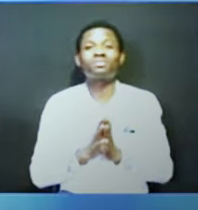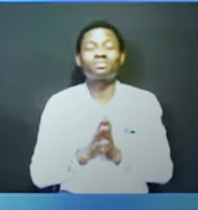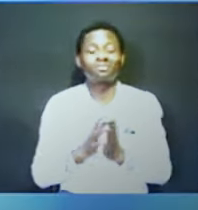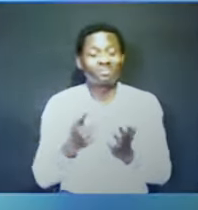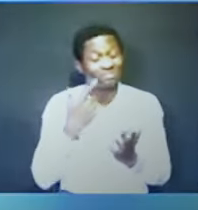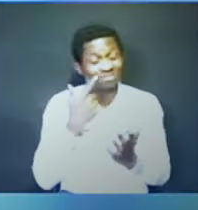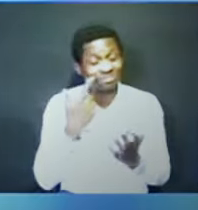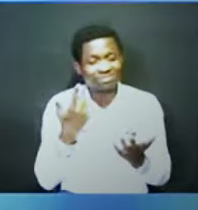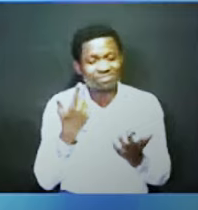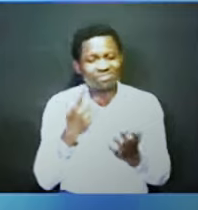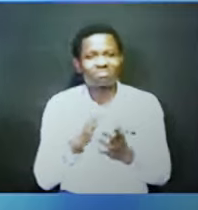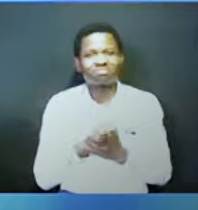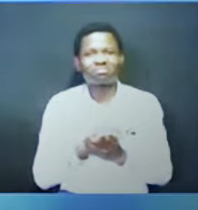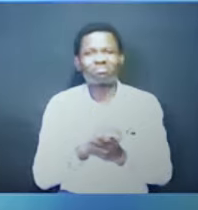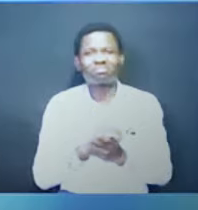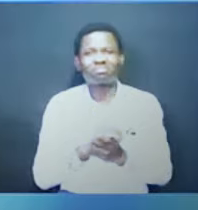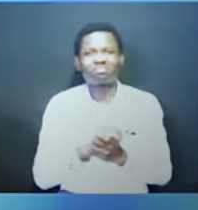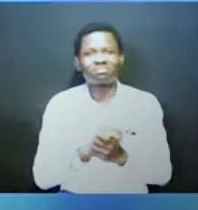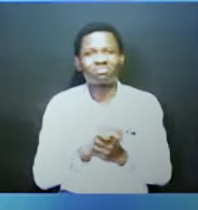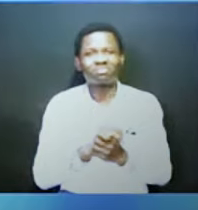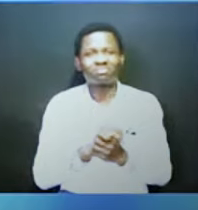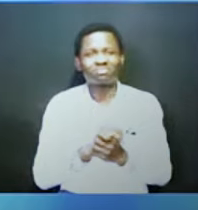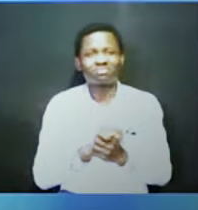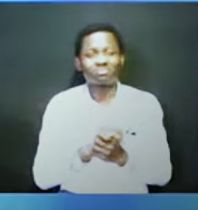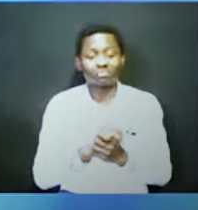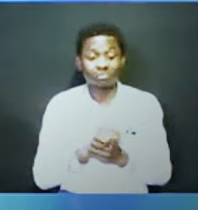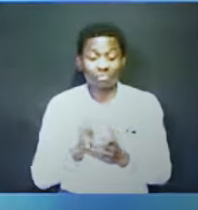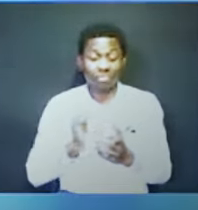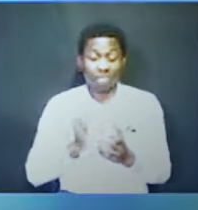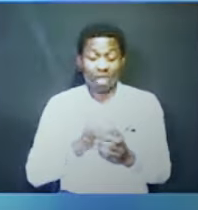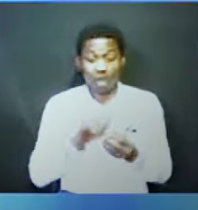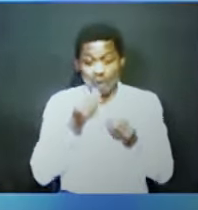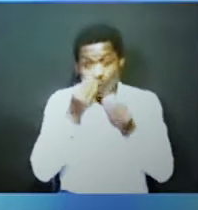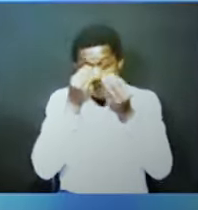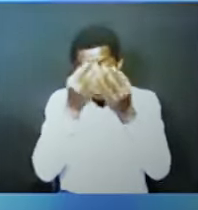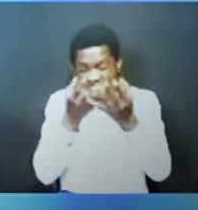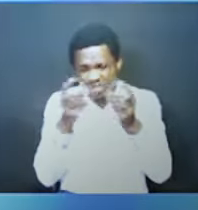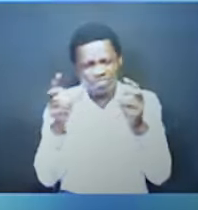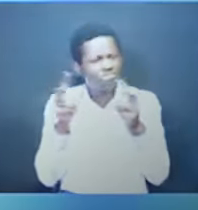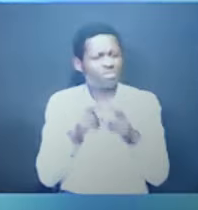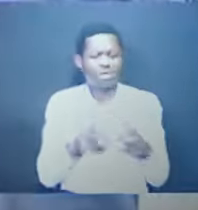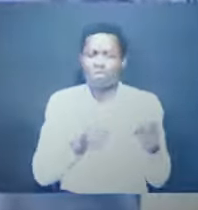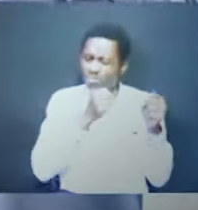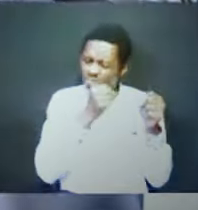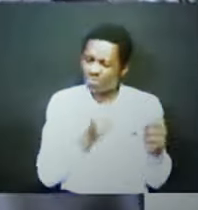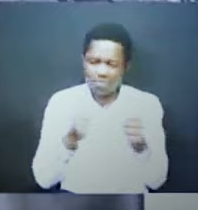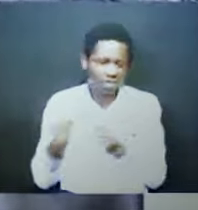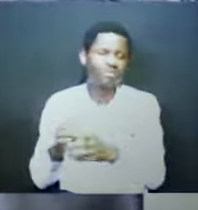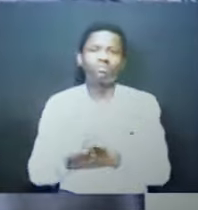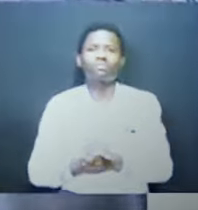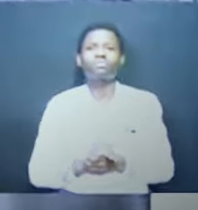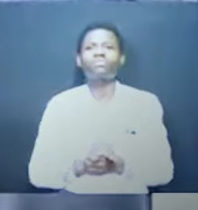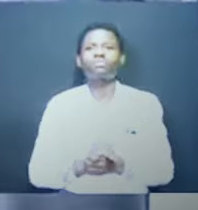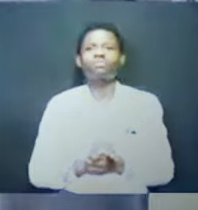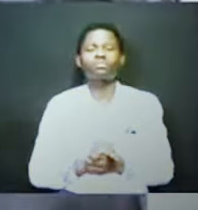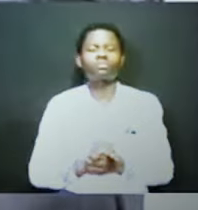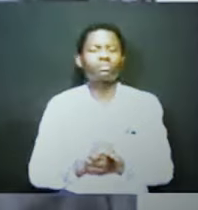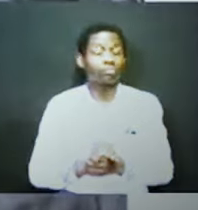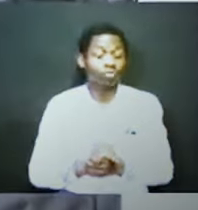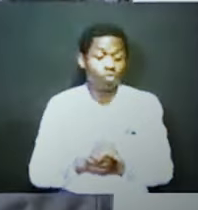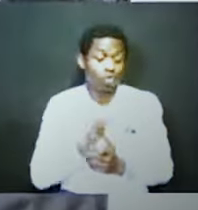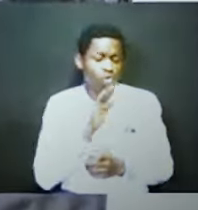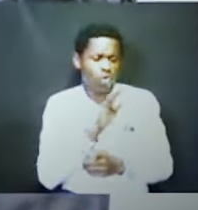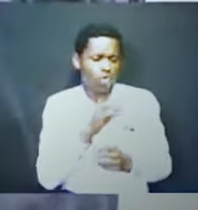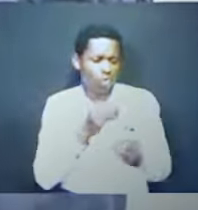You see, their obedience is so powerful. To the extent that